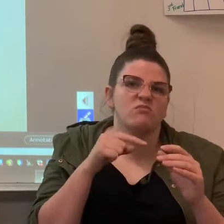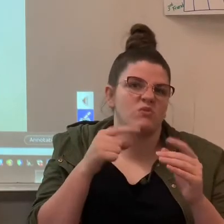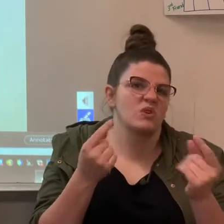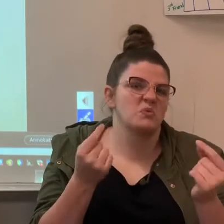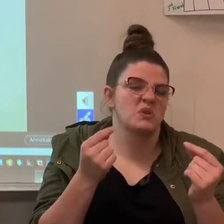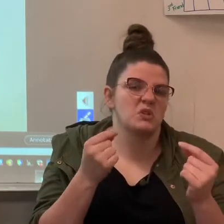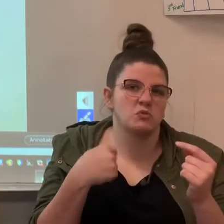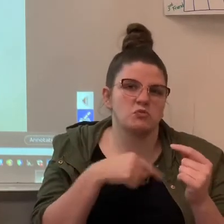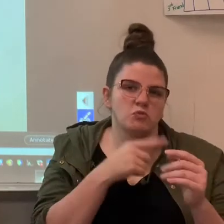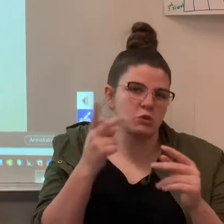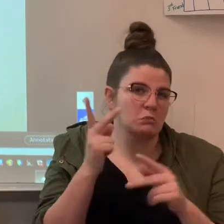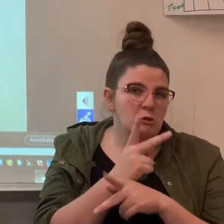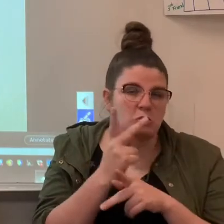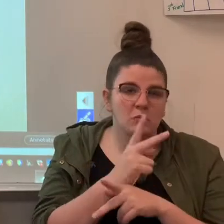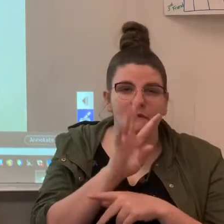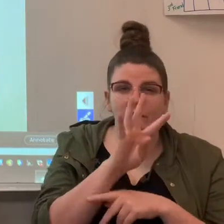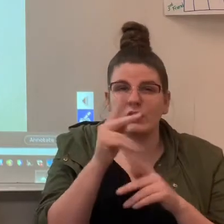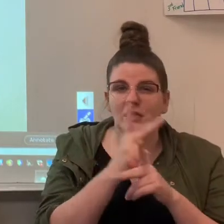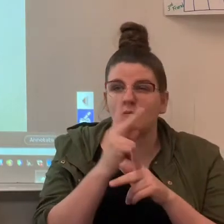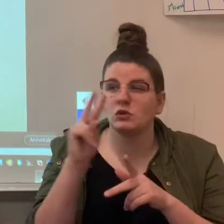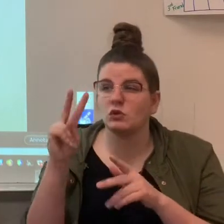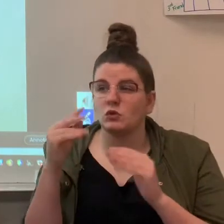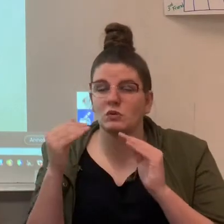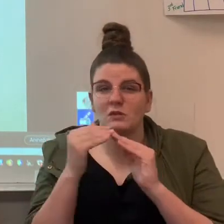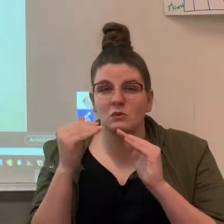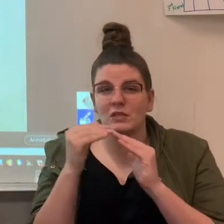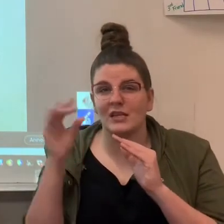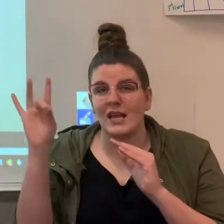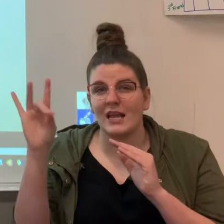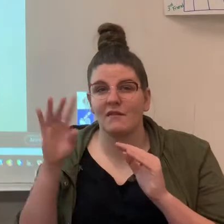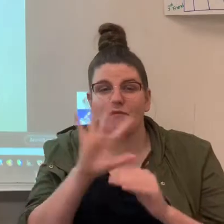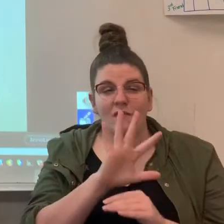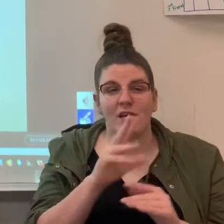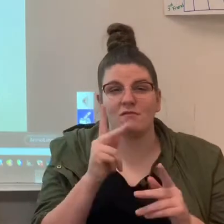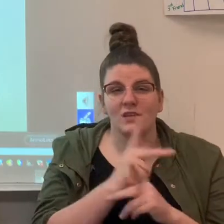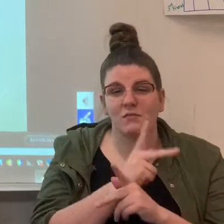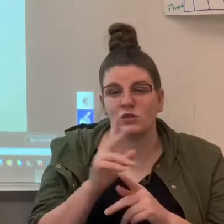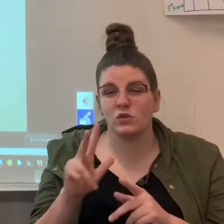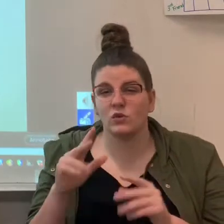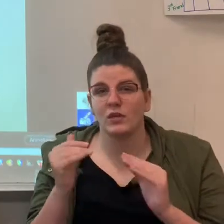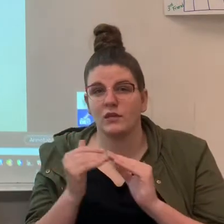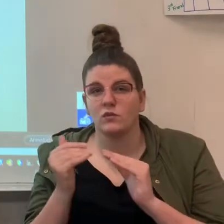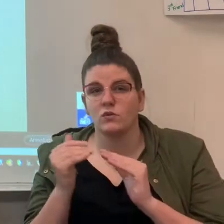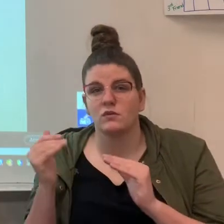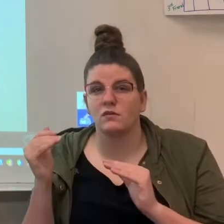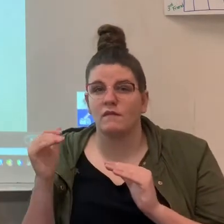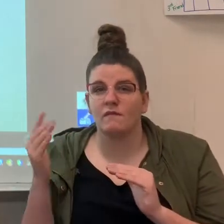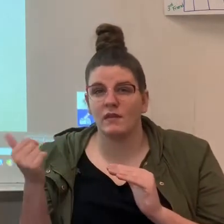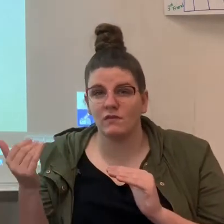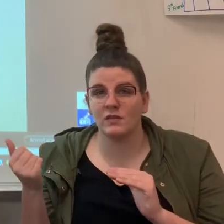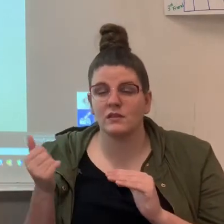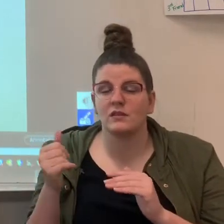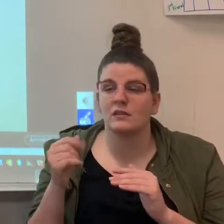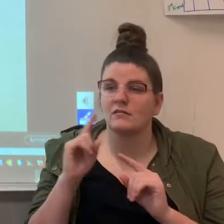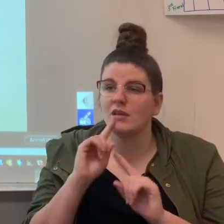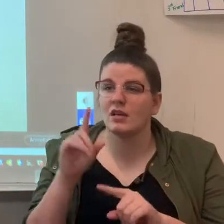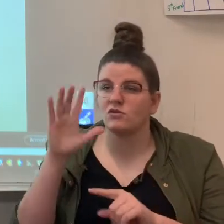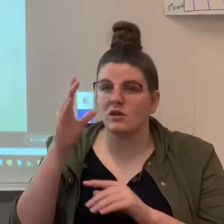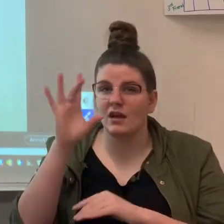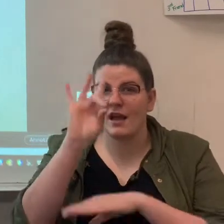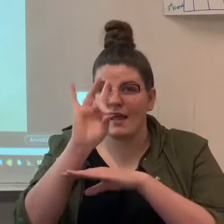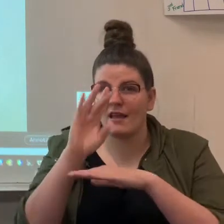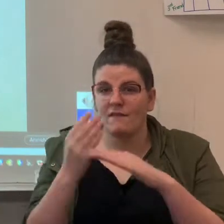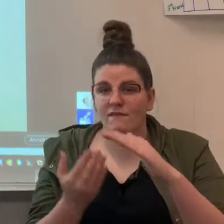4 times 2, which is 8, and 5 times 3, which is 15. So our answer is 8/15.